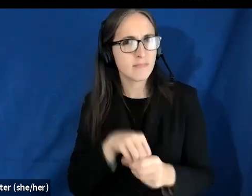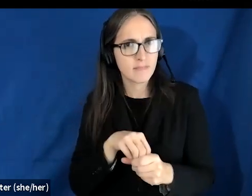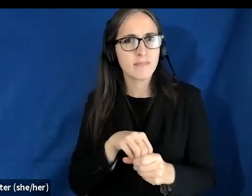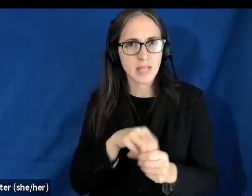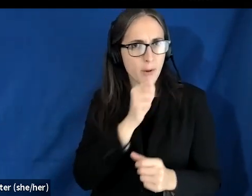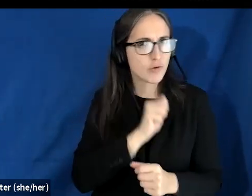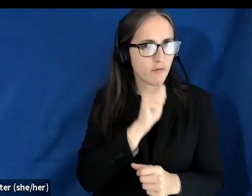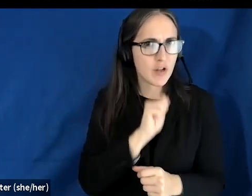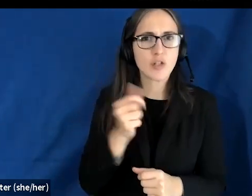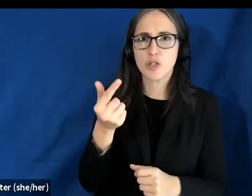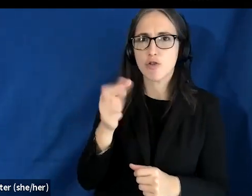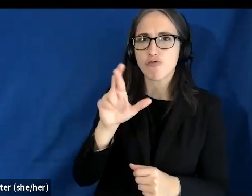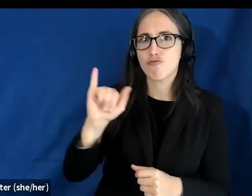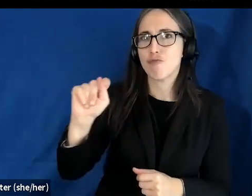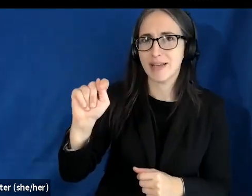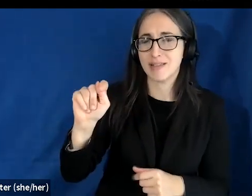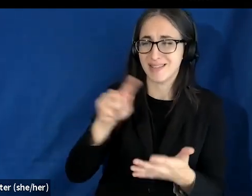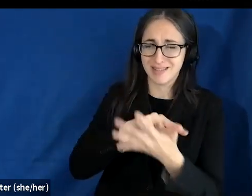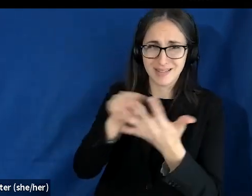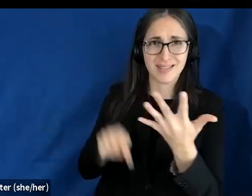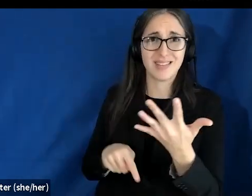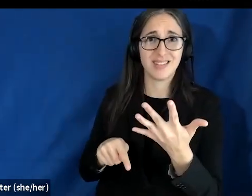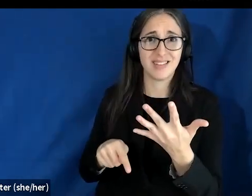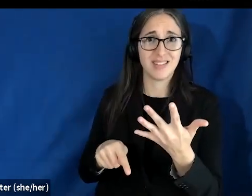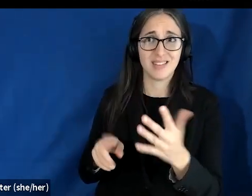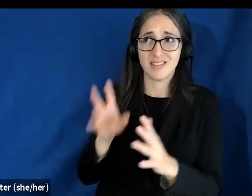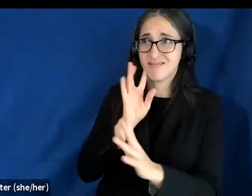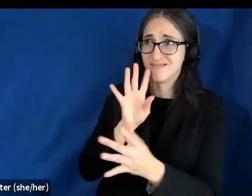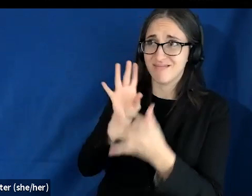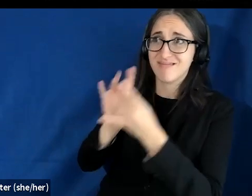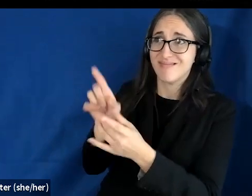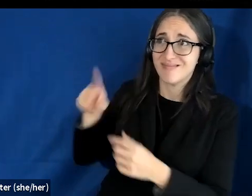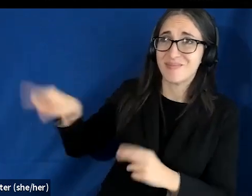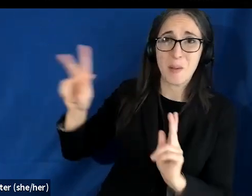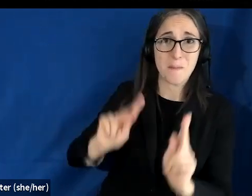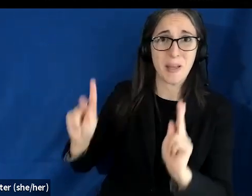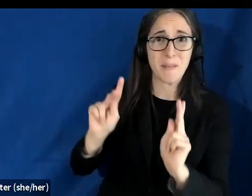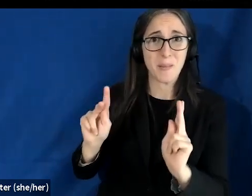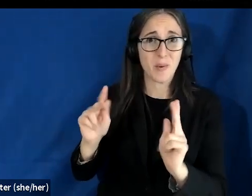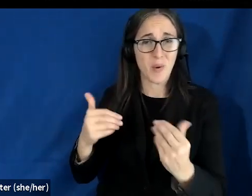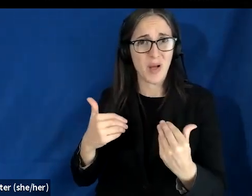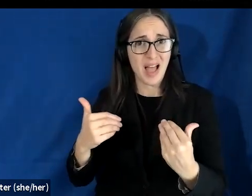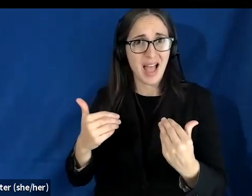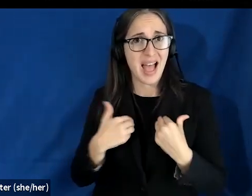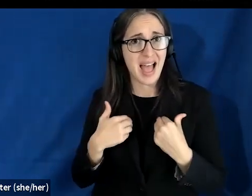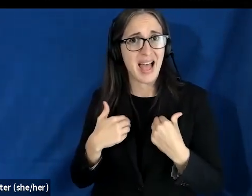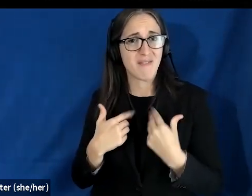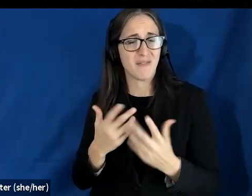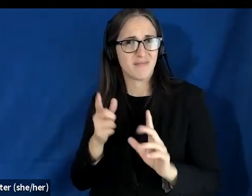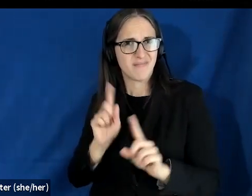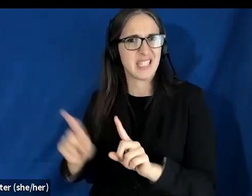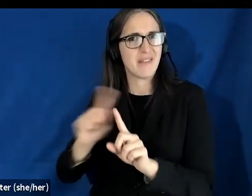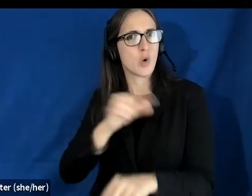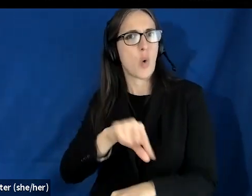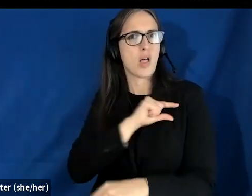the attributes, and I credit these attributes to these people who raised me. These are the attributes that really helped me to be able to develop